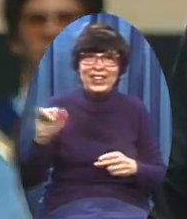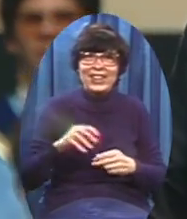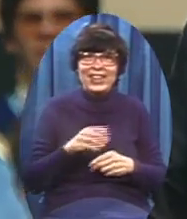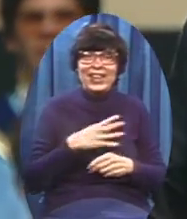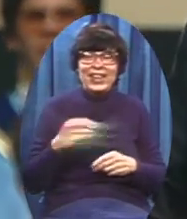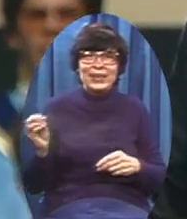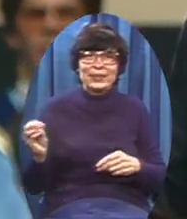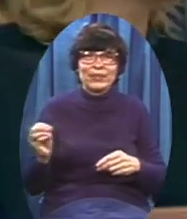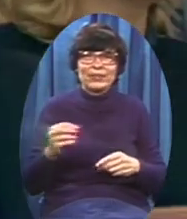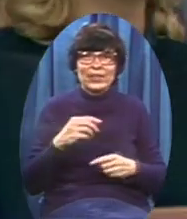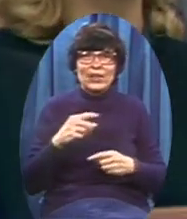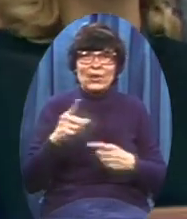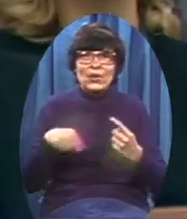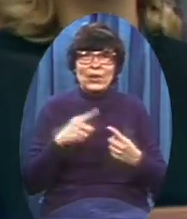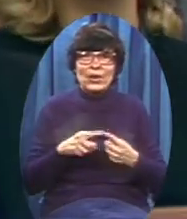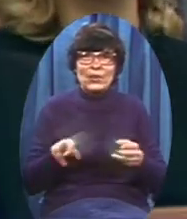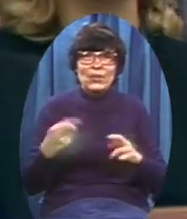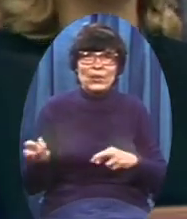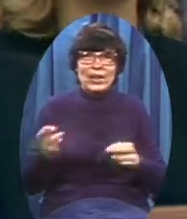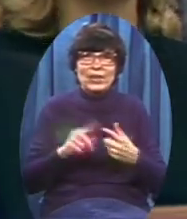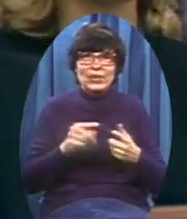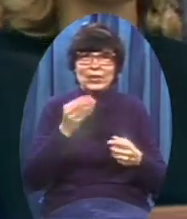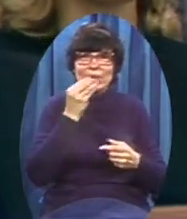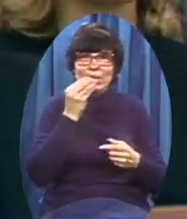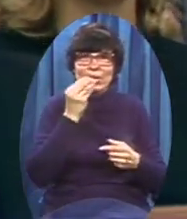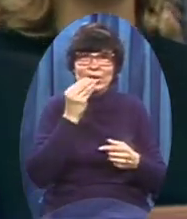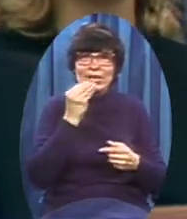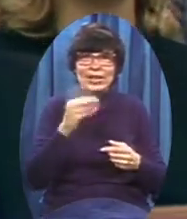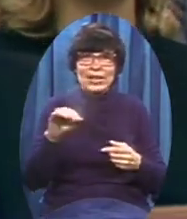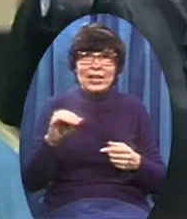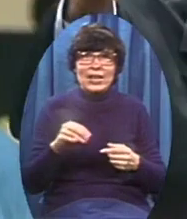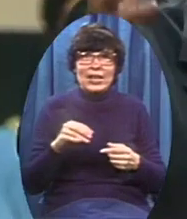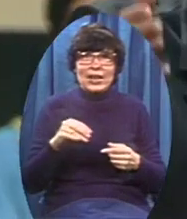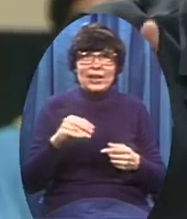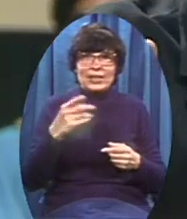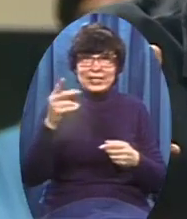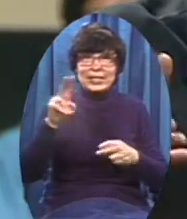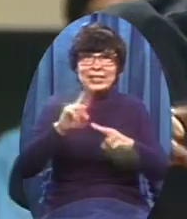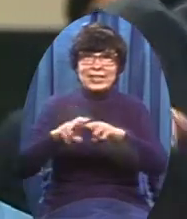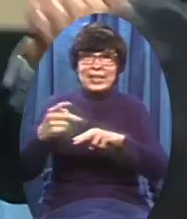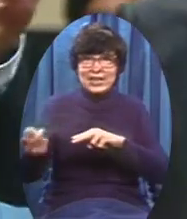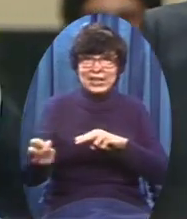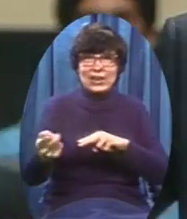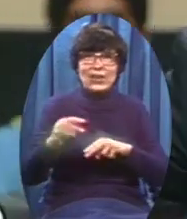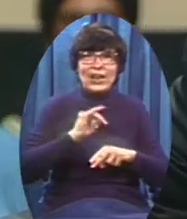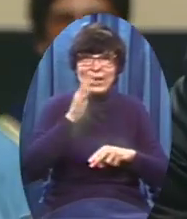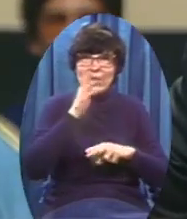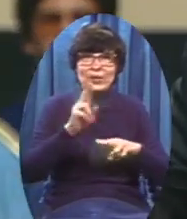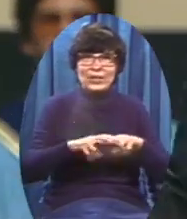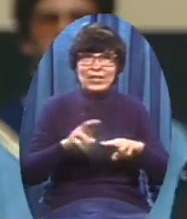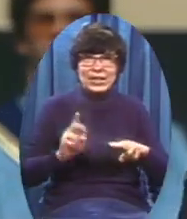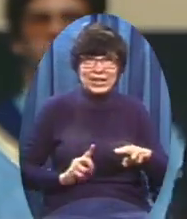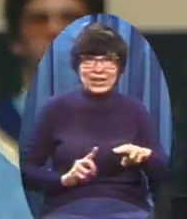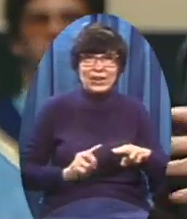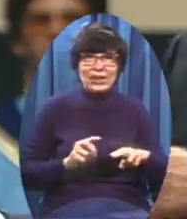When we got ready to eat, the dear lady said, you sit right over here on this side. My husband will sit here at the head. I'll